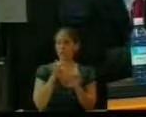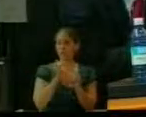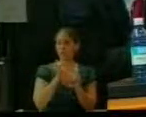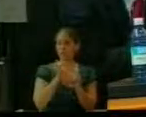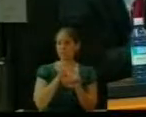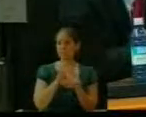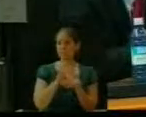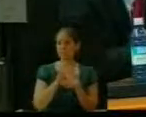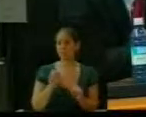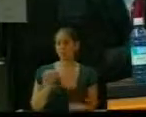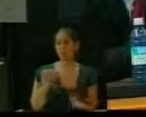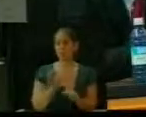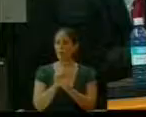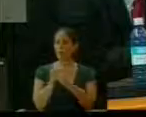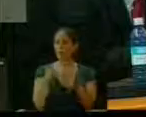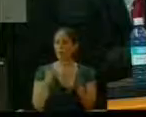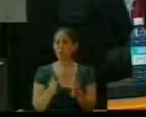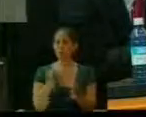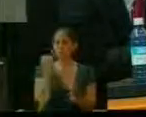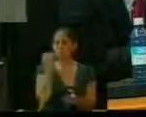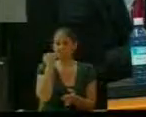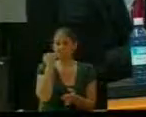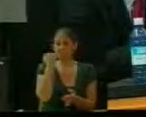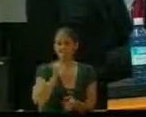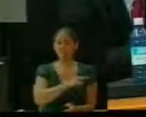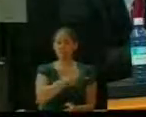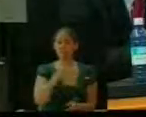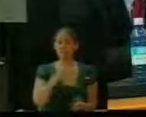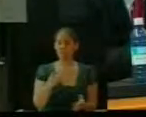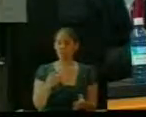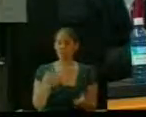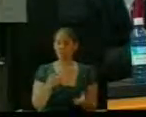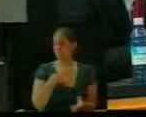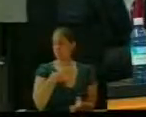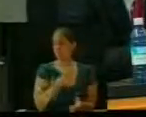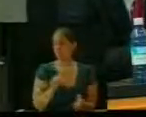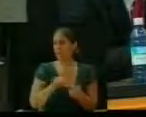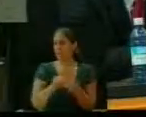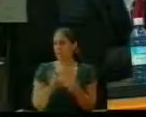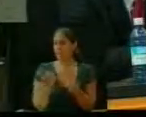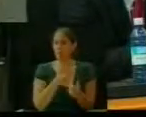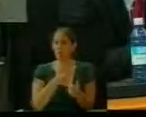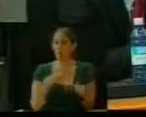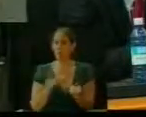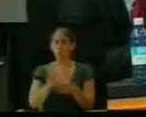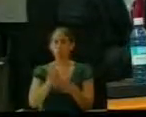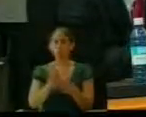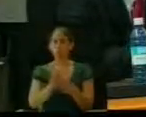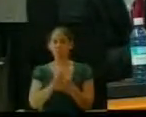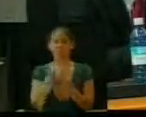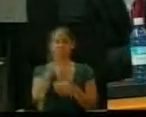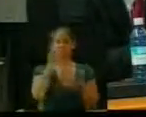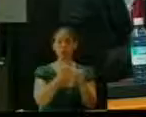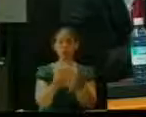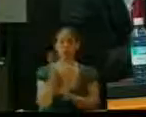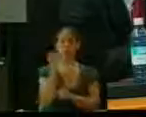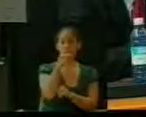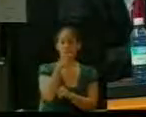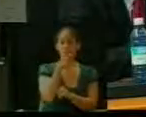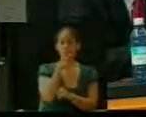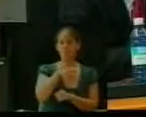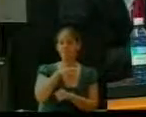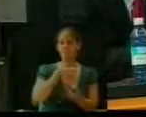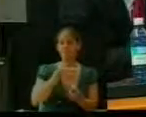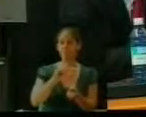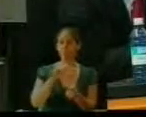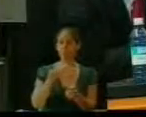people elected us to take care of business. And if they don't like the way we do business, every 4 years they get a chance to say, you all didn't do what we wanted to get